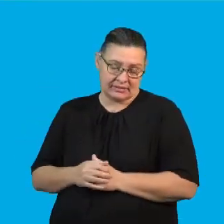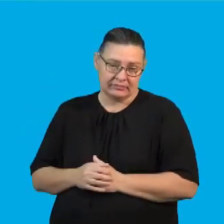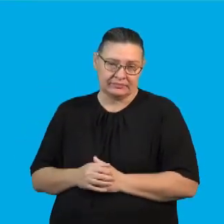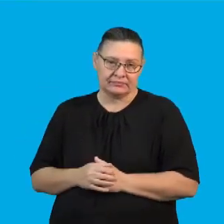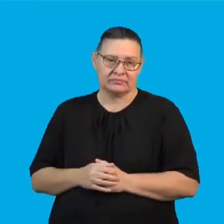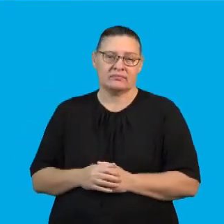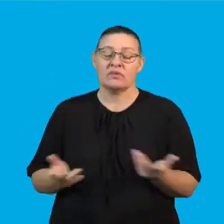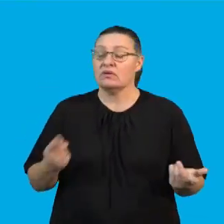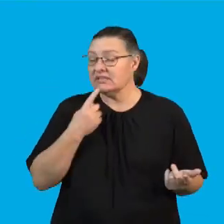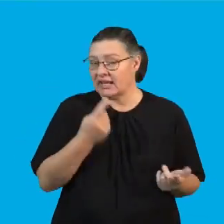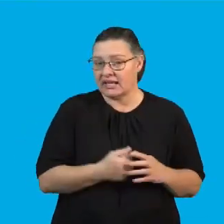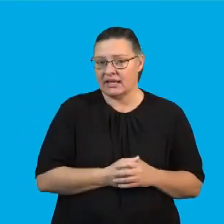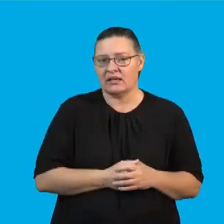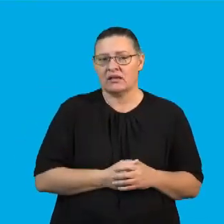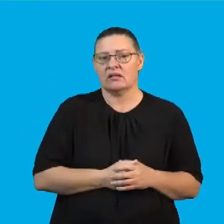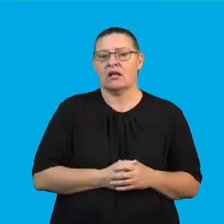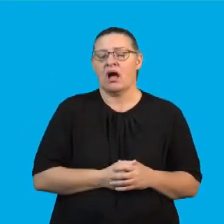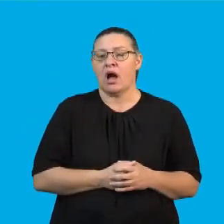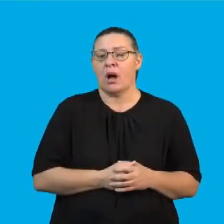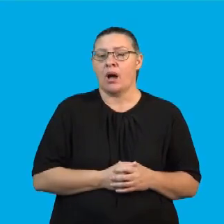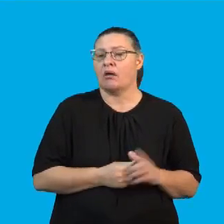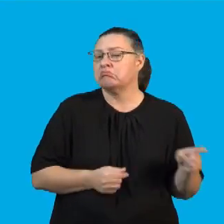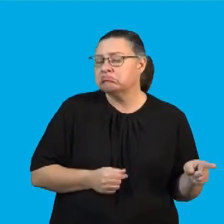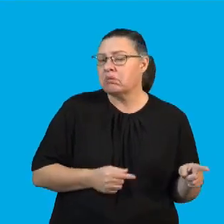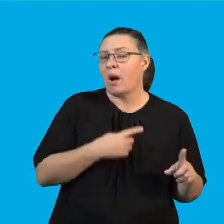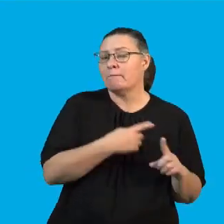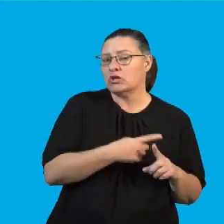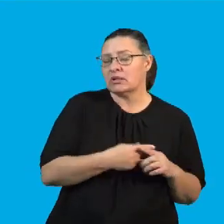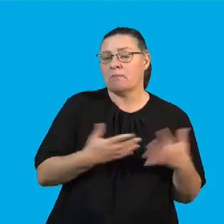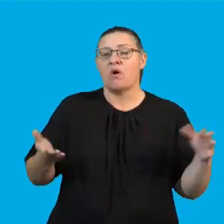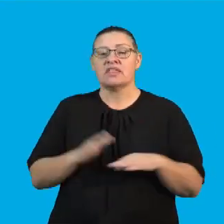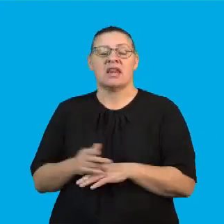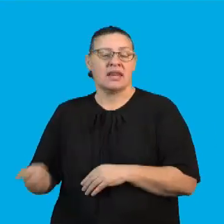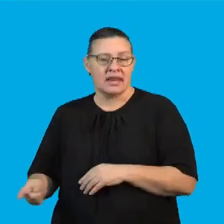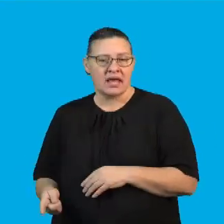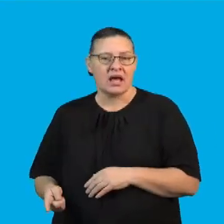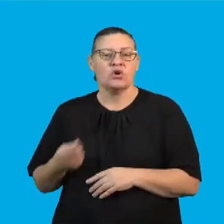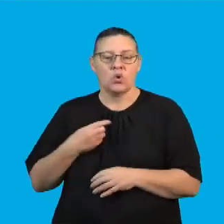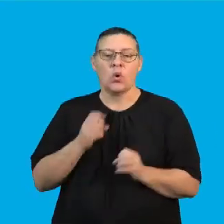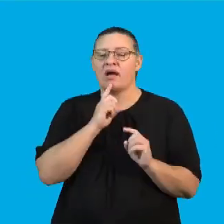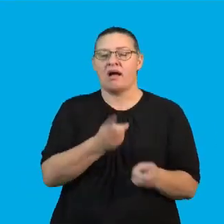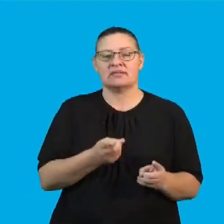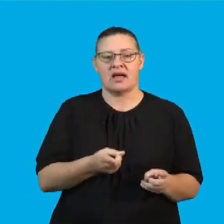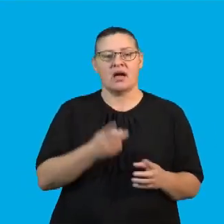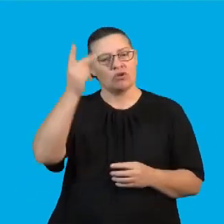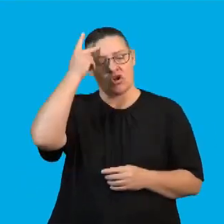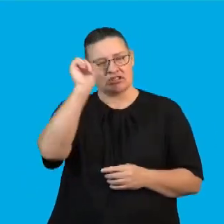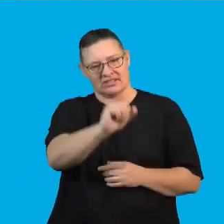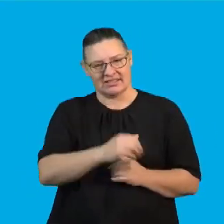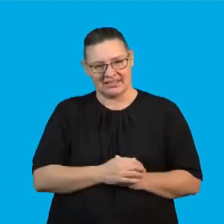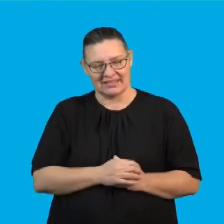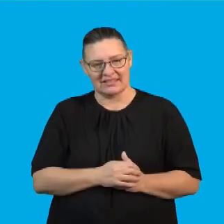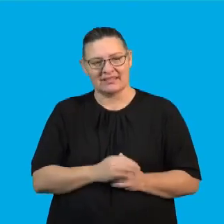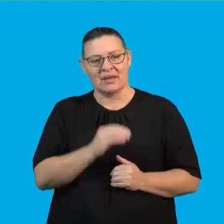ovipary. And as you tell us the advantage of vivipary, you are basically